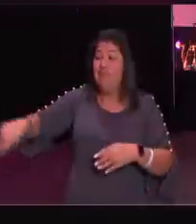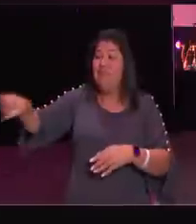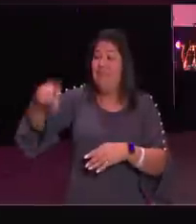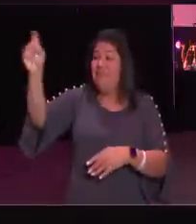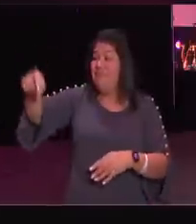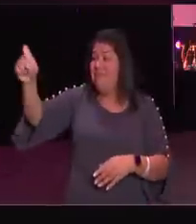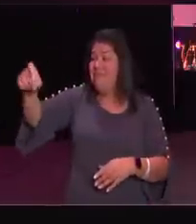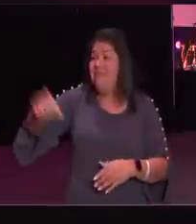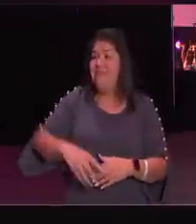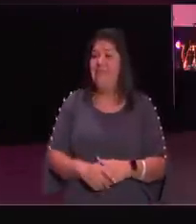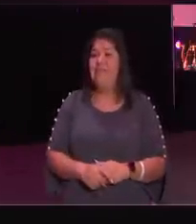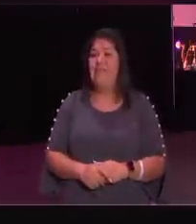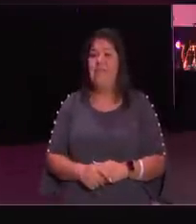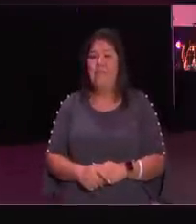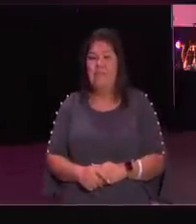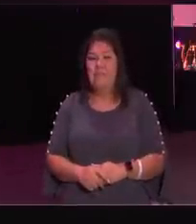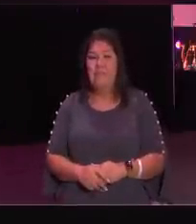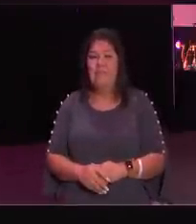that are in need.